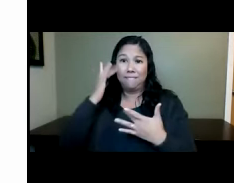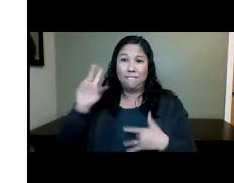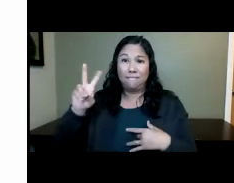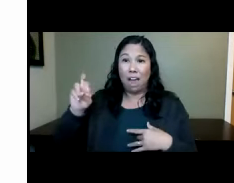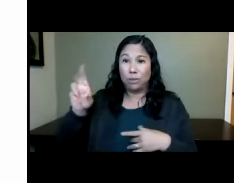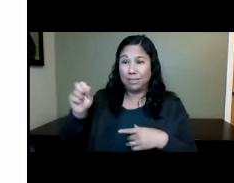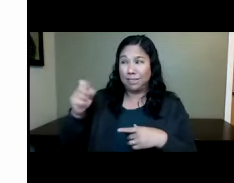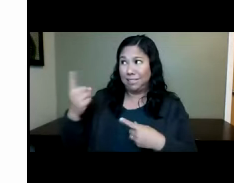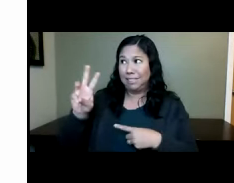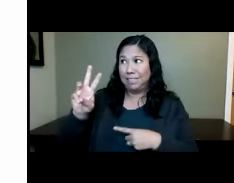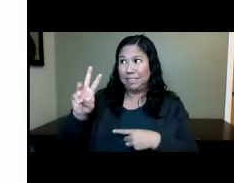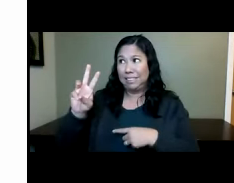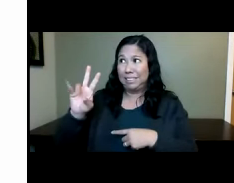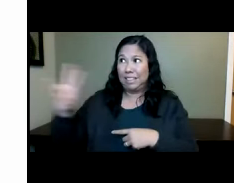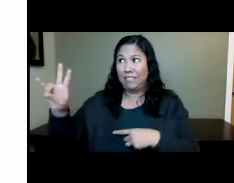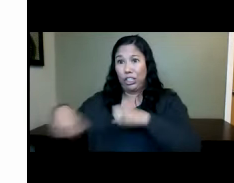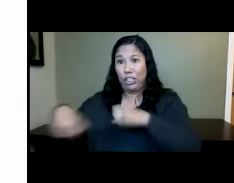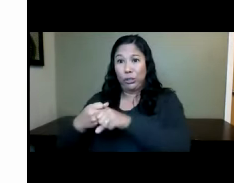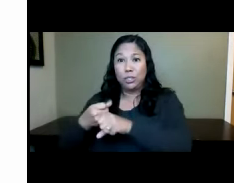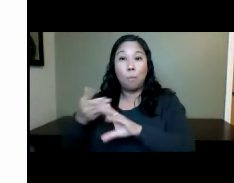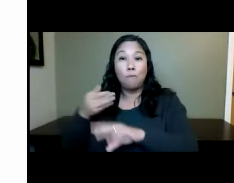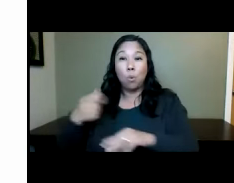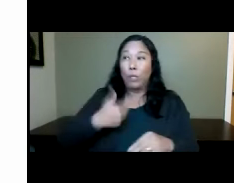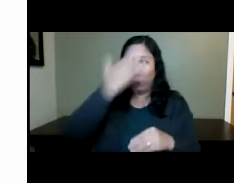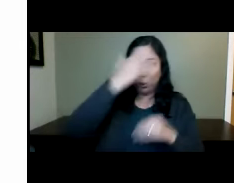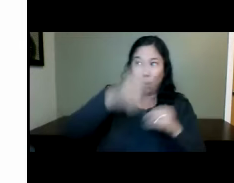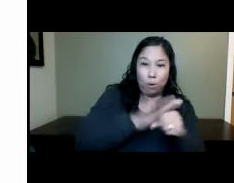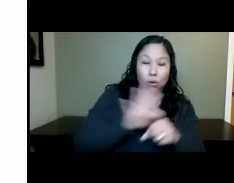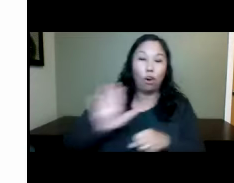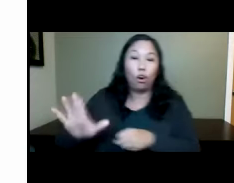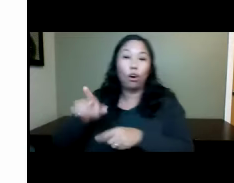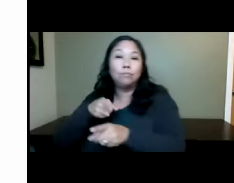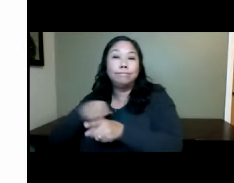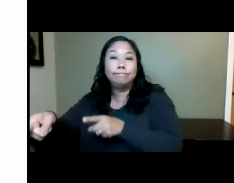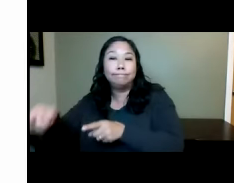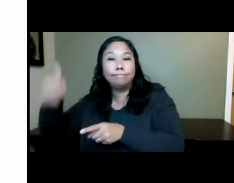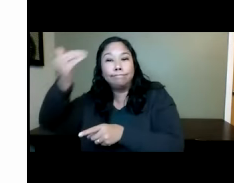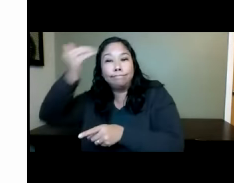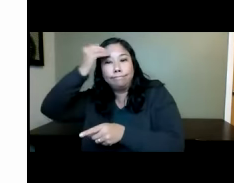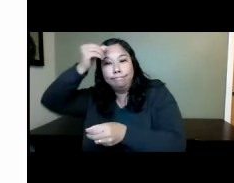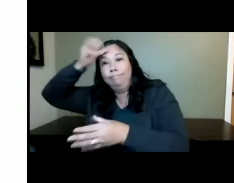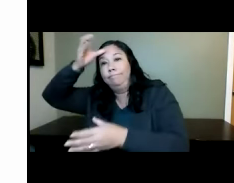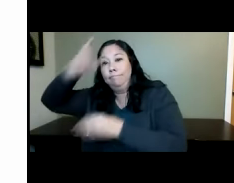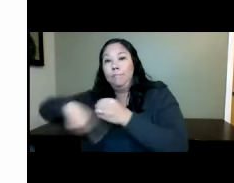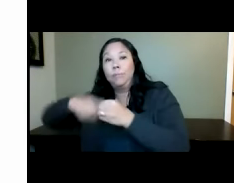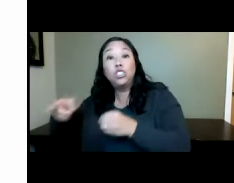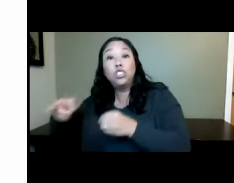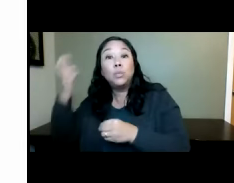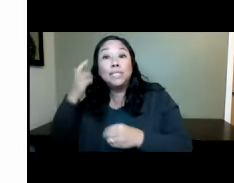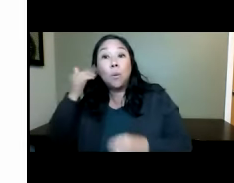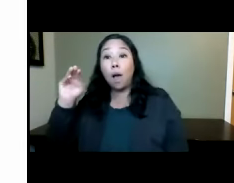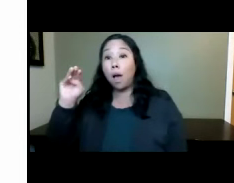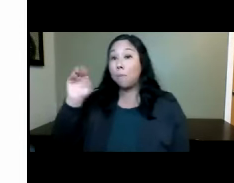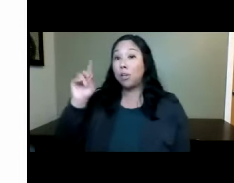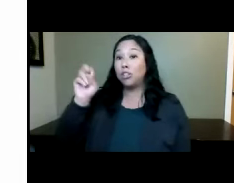before we knew about this pandemic. This is her area of expertise, and she's the reason why the Moderna virus was kicked off to such